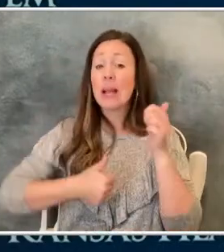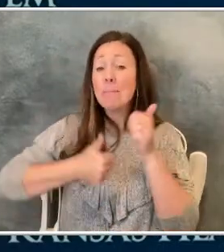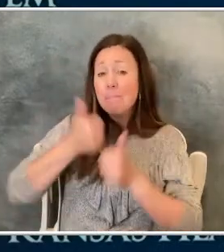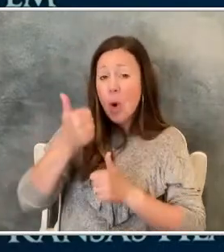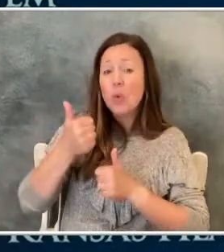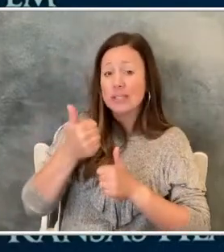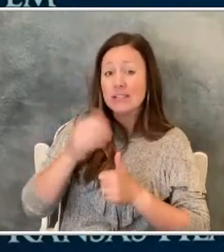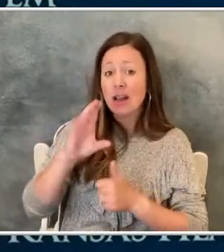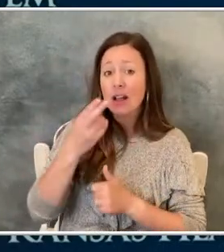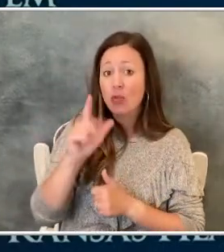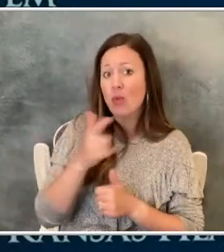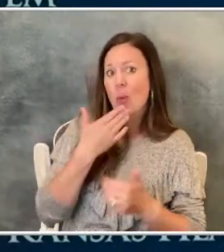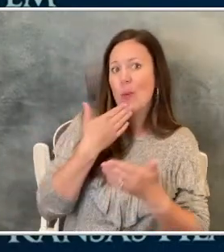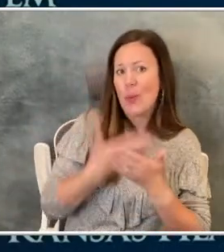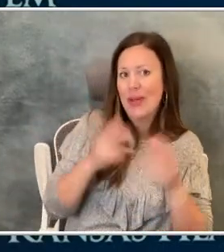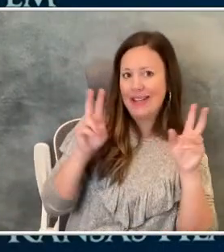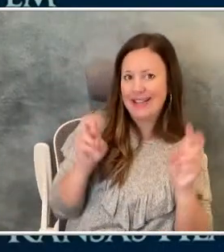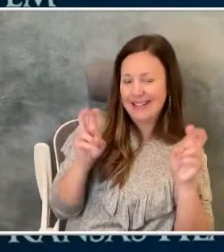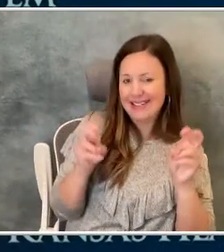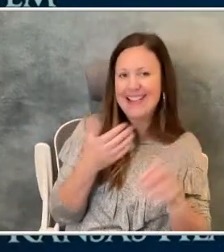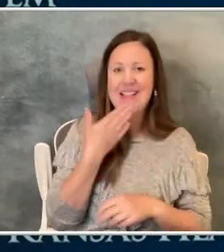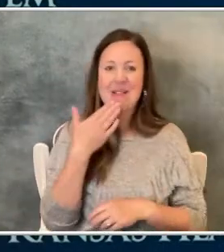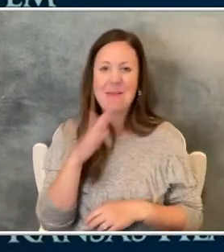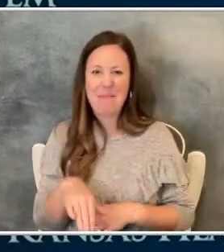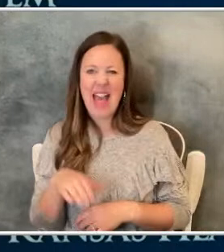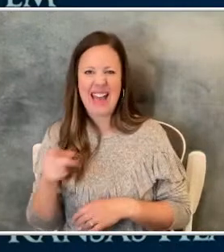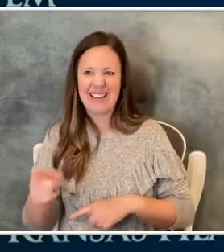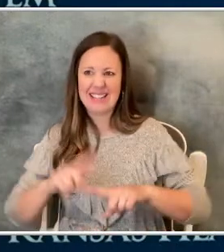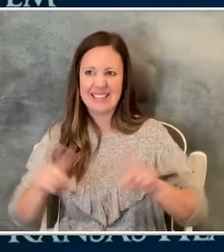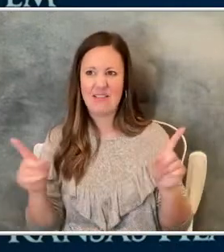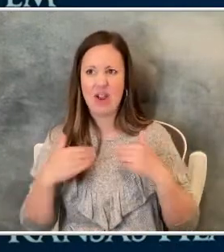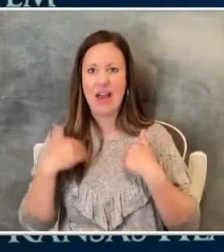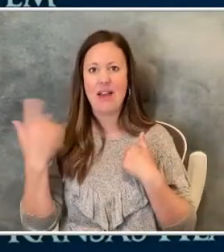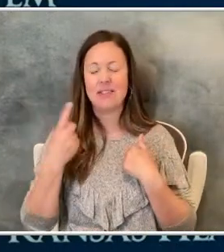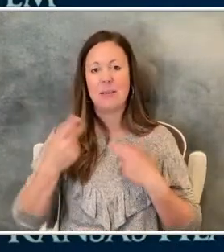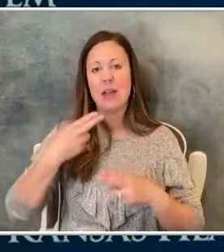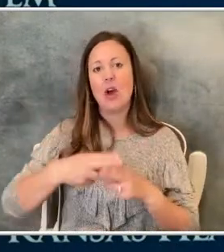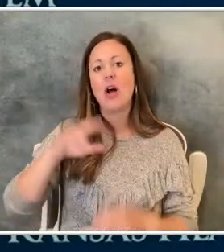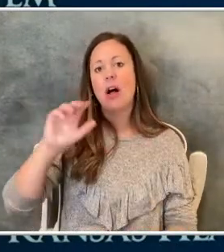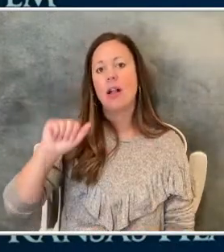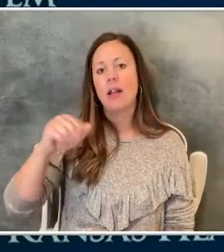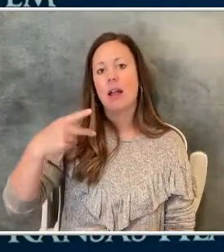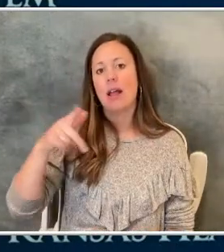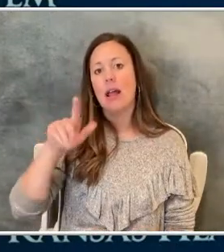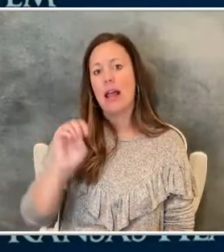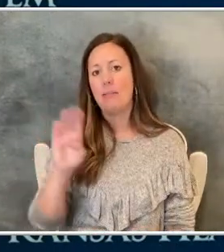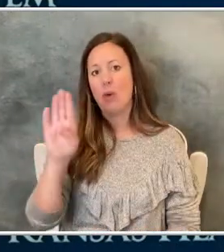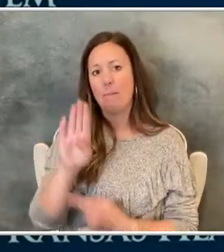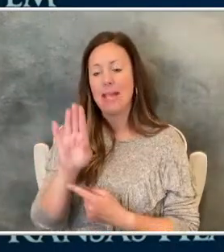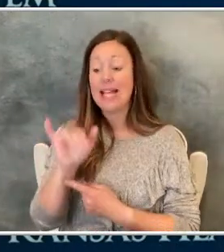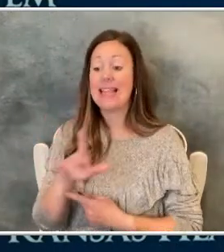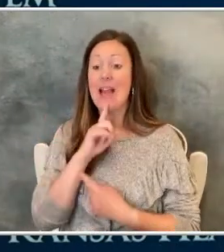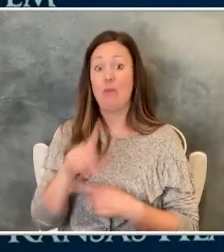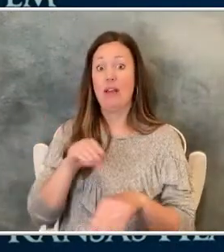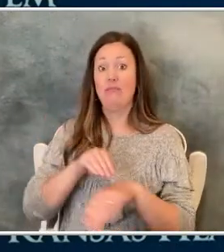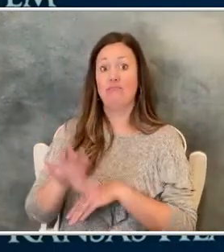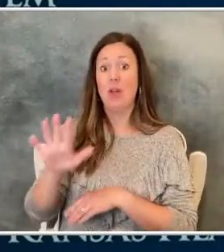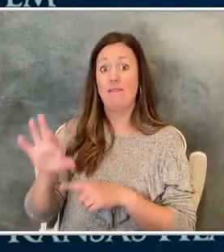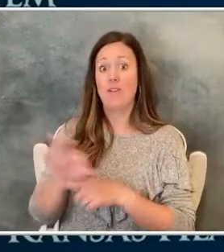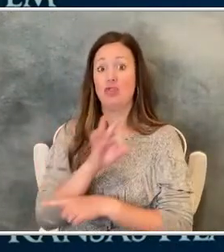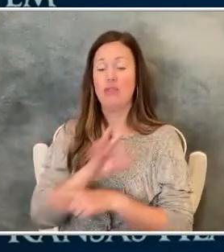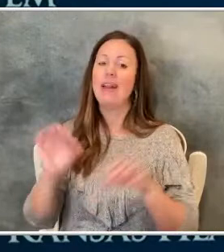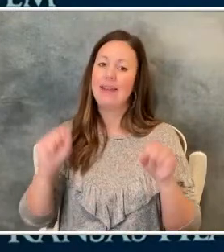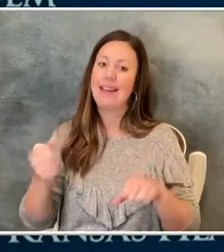Bad is different. It has something called ApoB, which dictates its functionality, which can cause this kind of